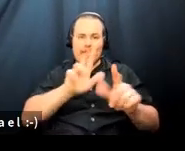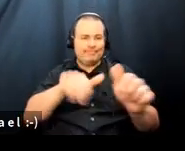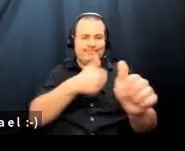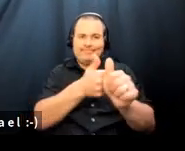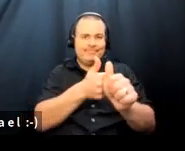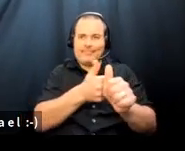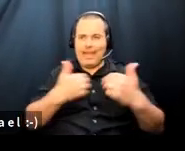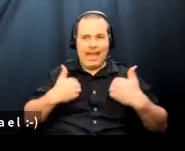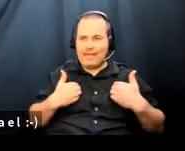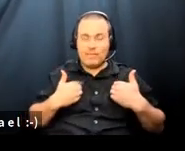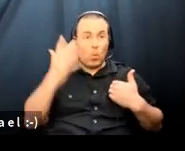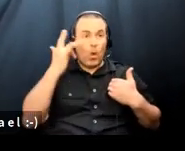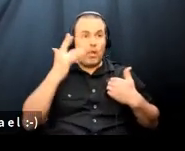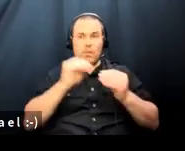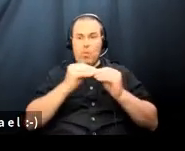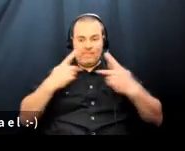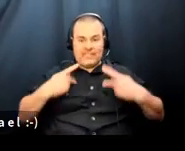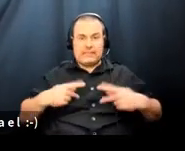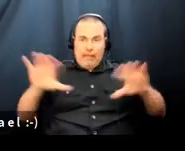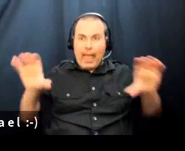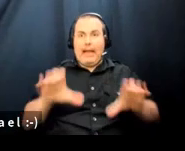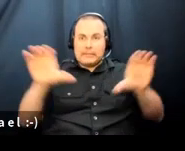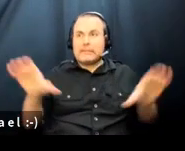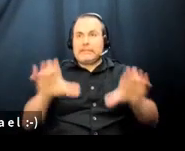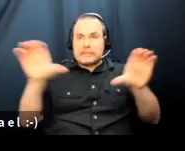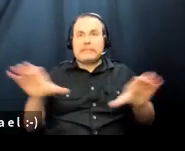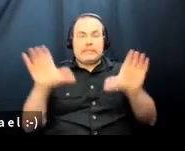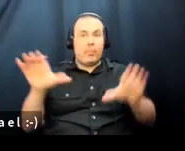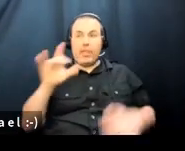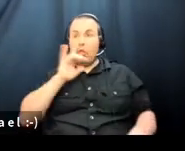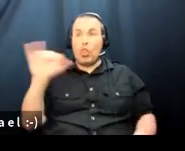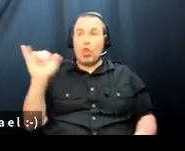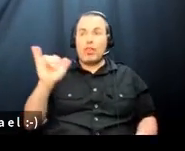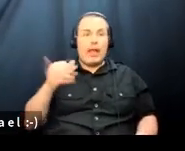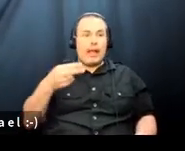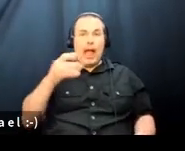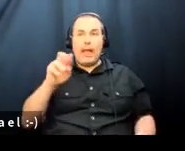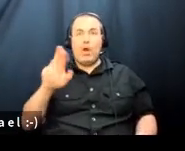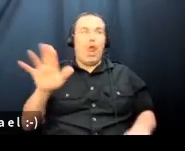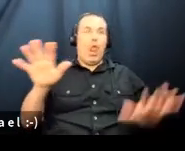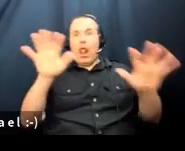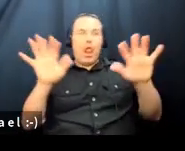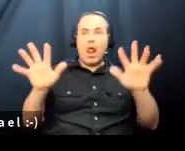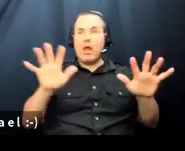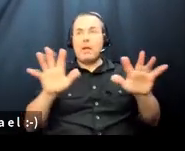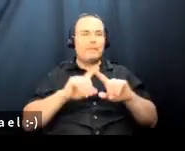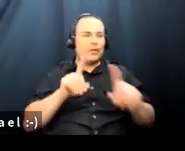they're more physically active. So they look like they're very hyper when they're not hyper at